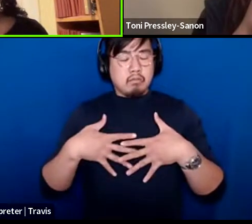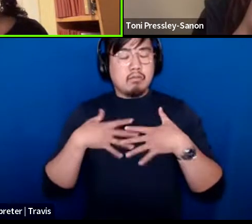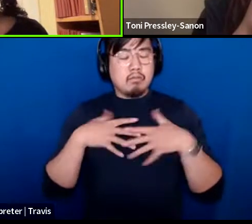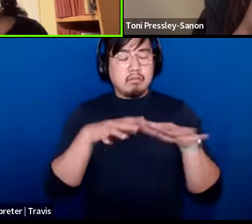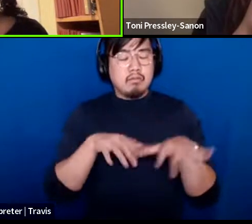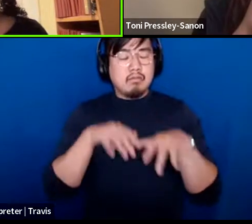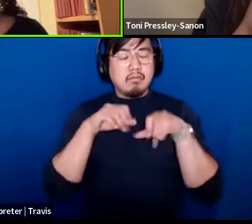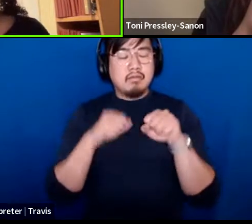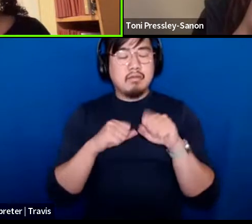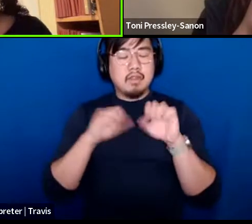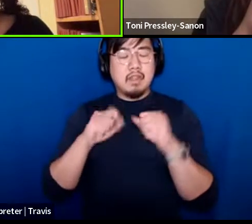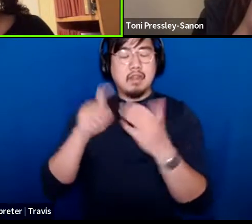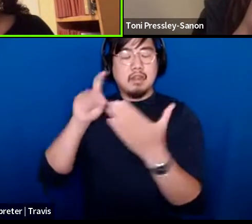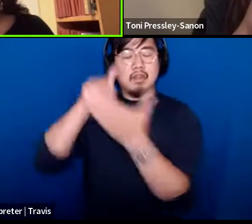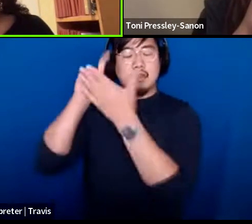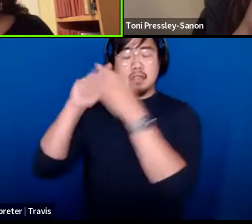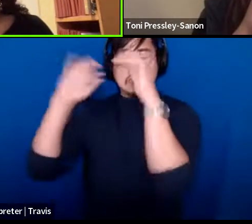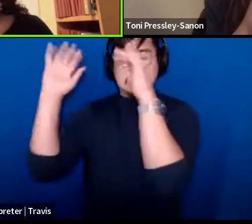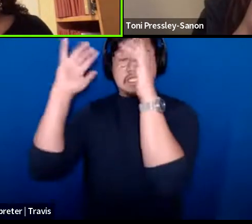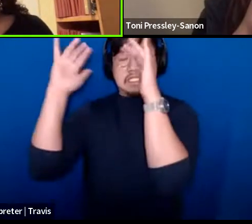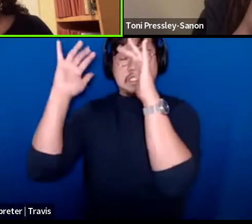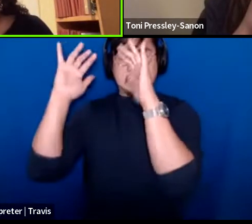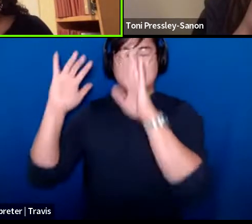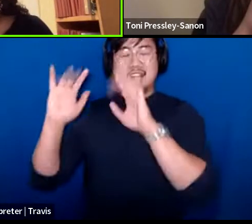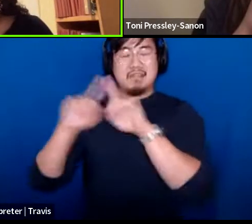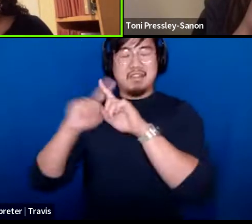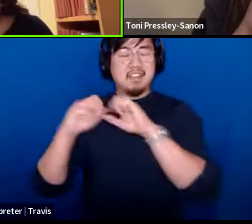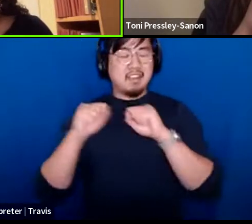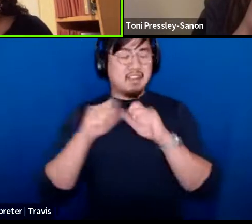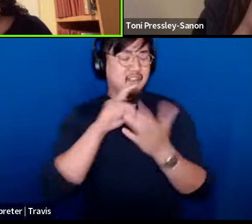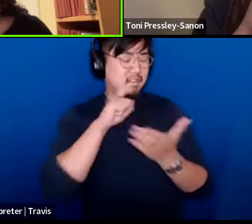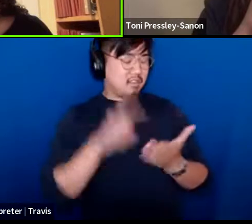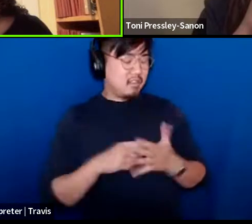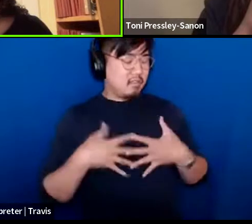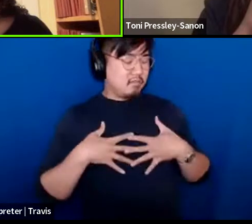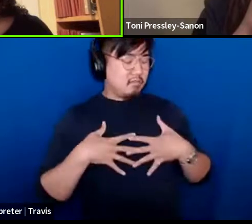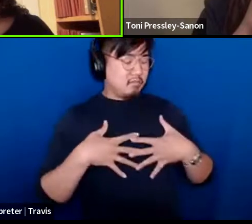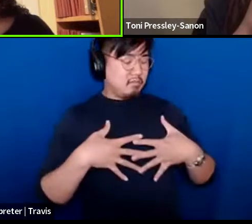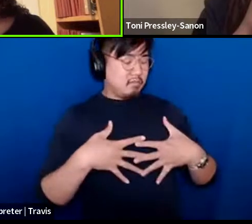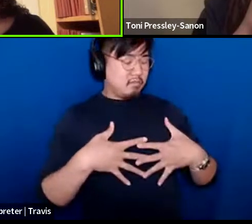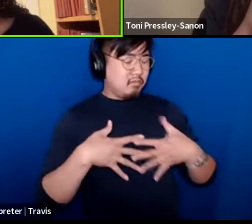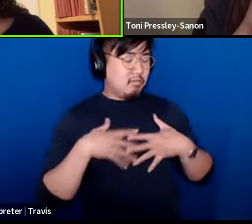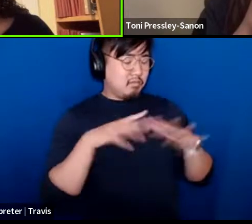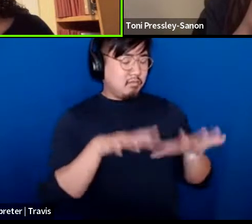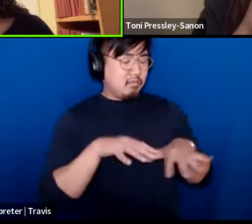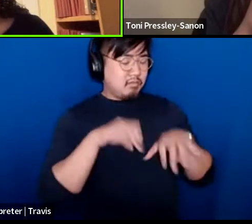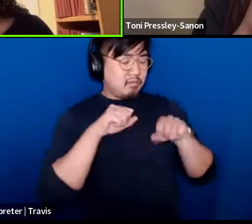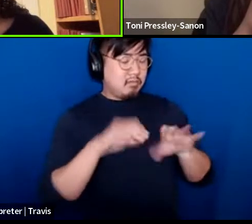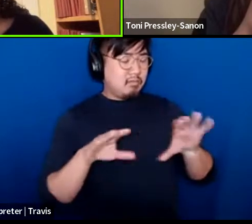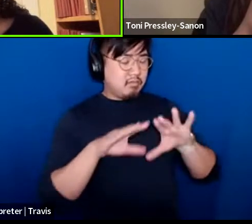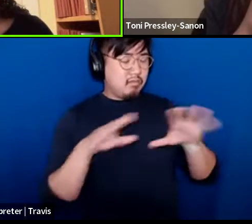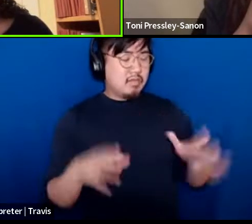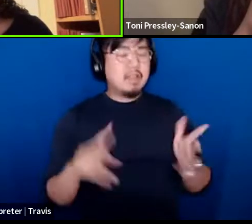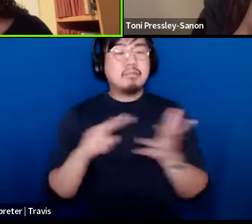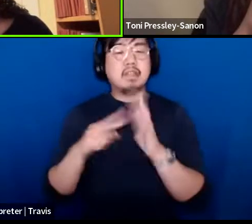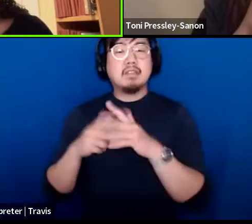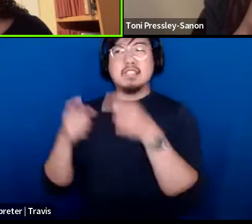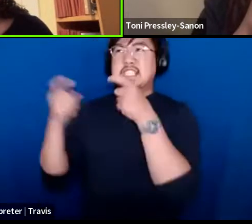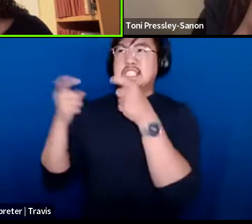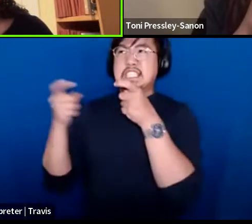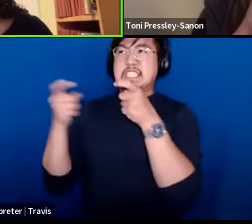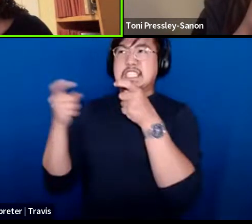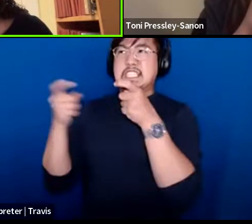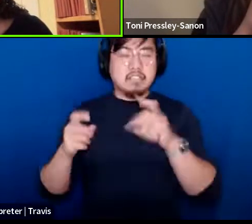we can come back to the natural rhythms of not being in control and being more attuned.